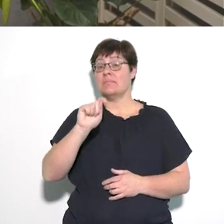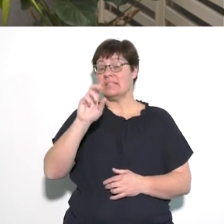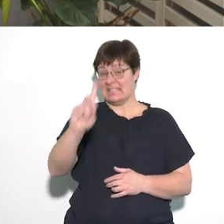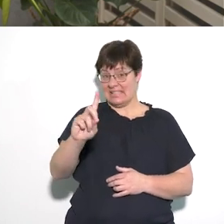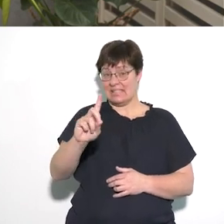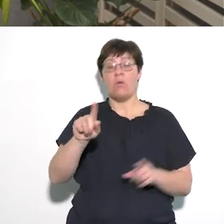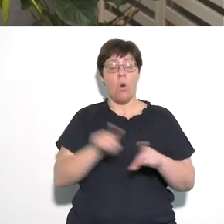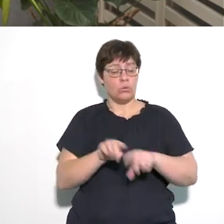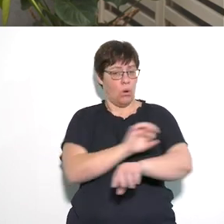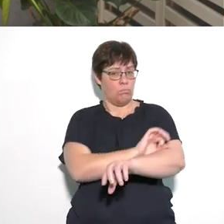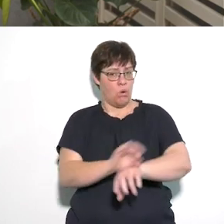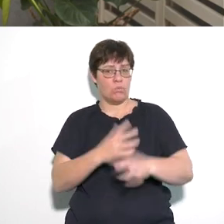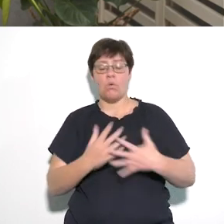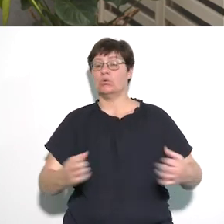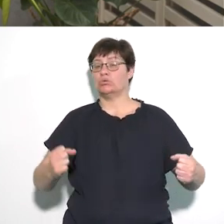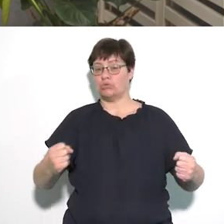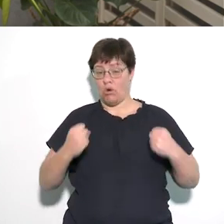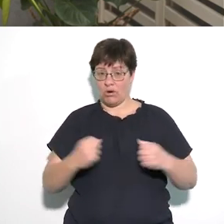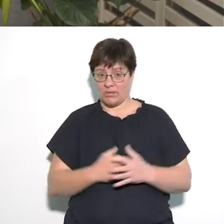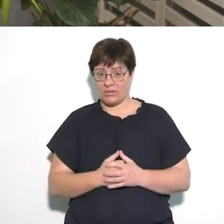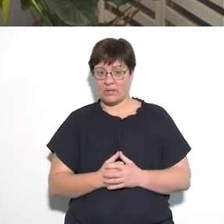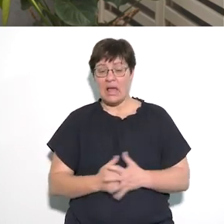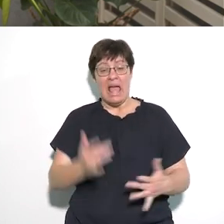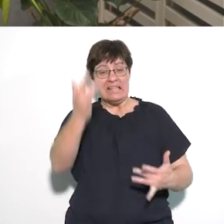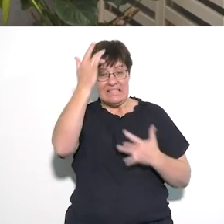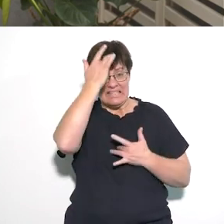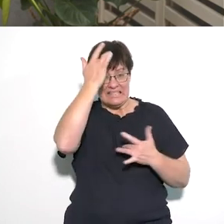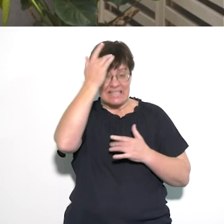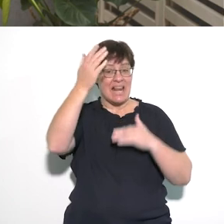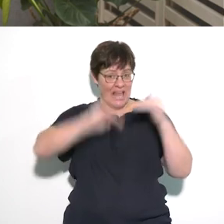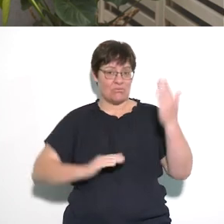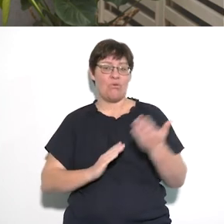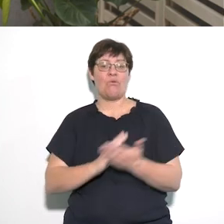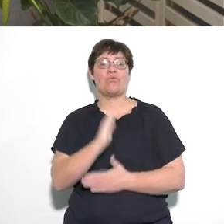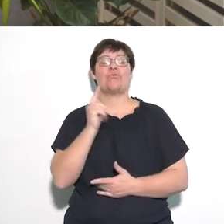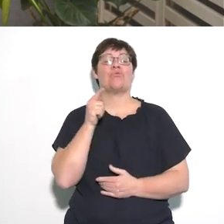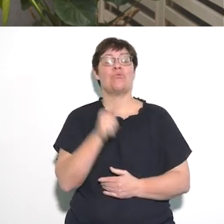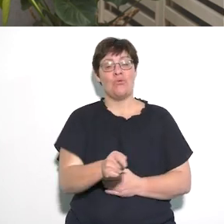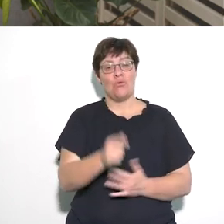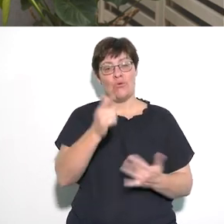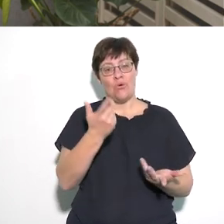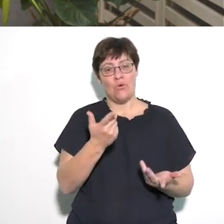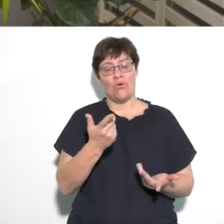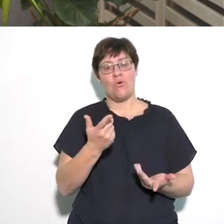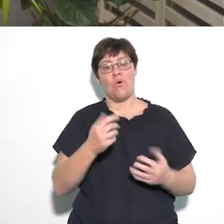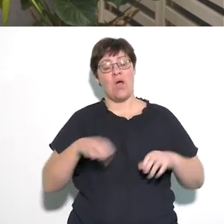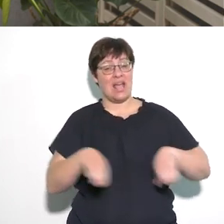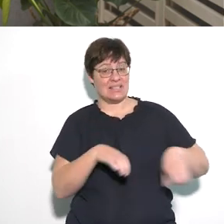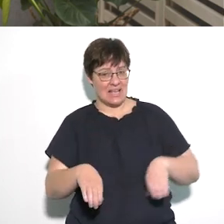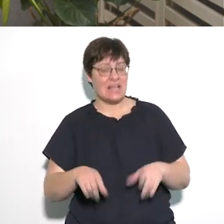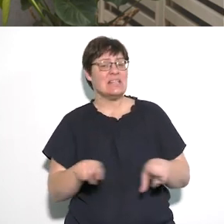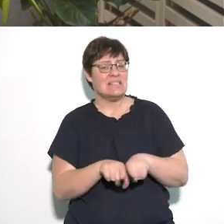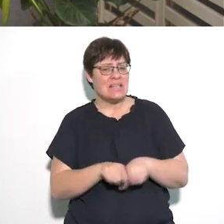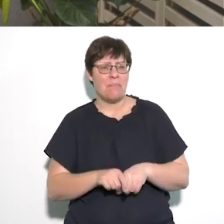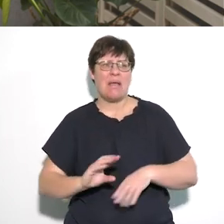stronger. Exercise also helps reduce the risk of illness such as cancer, as well as some form